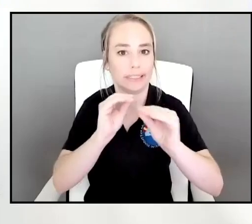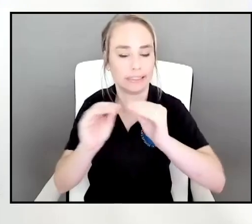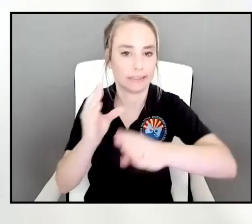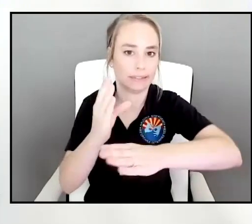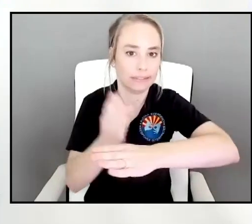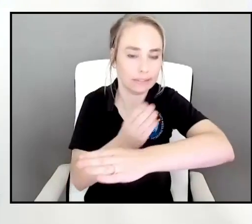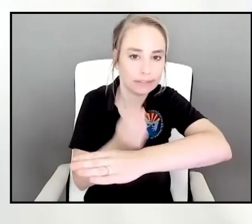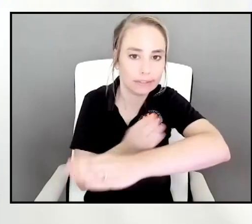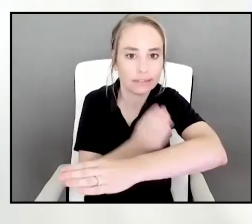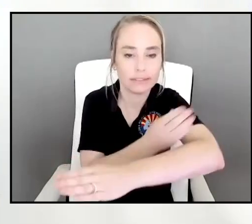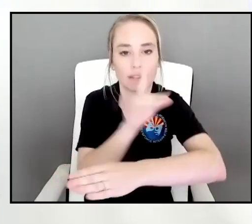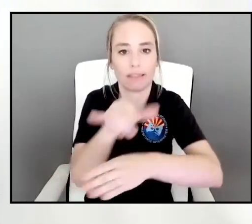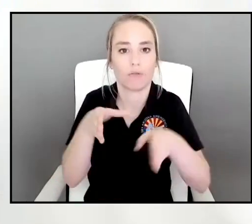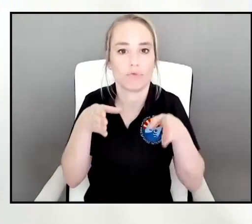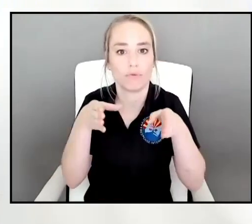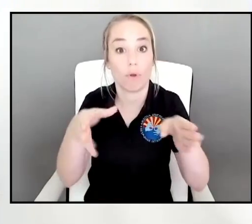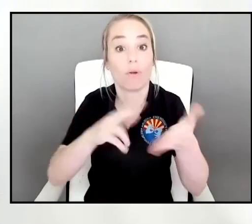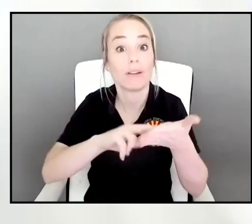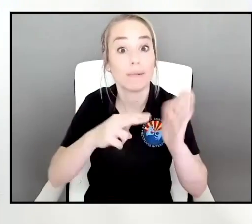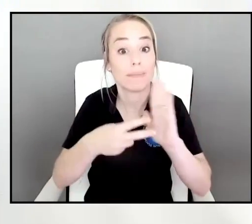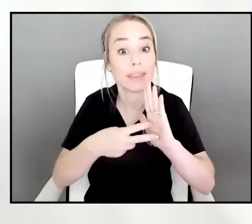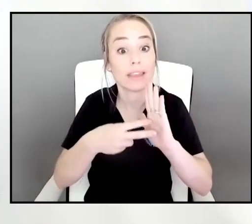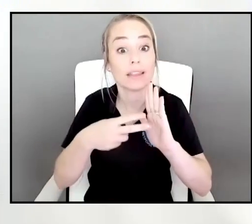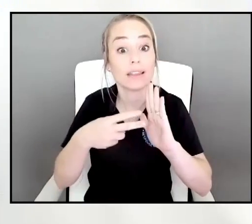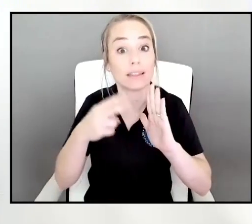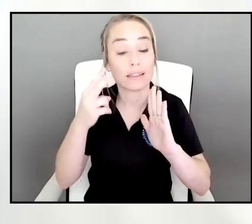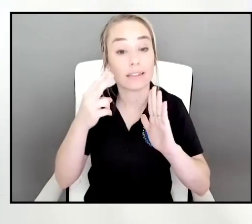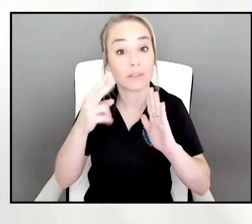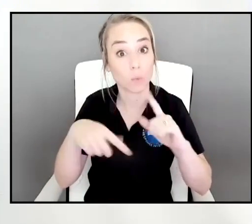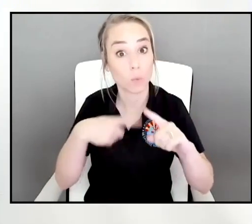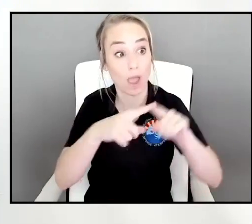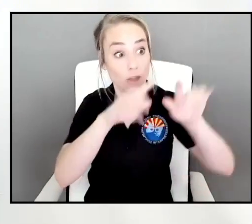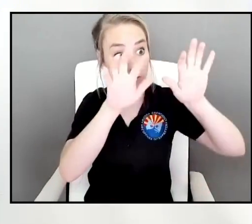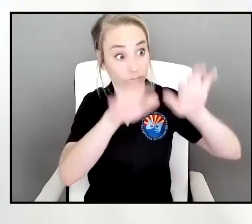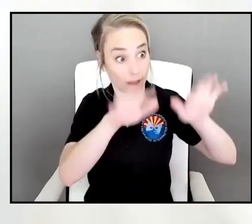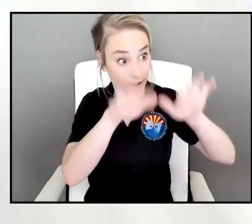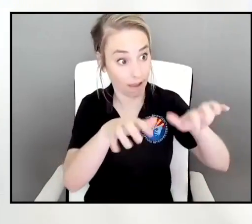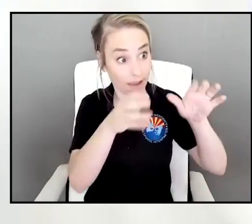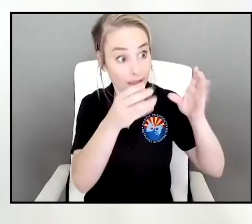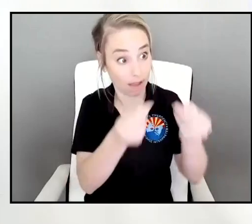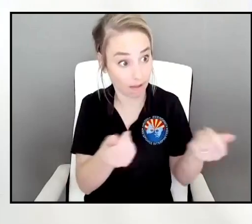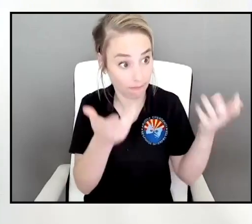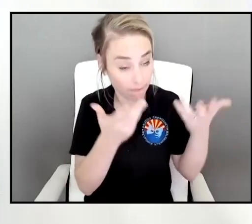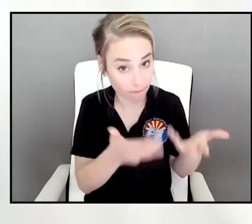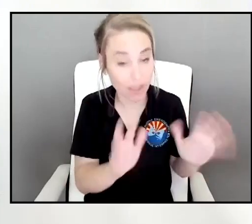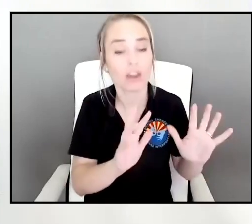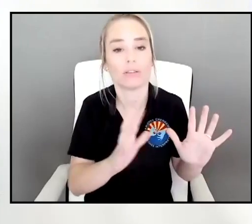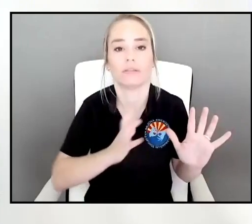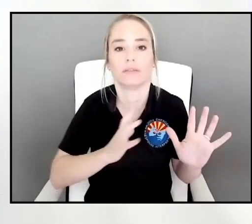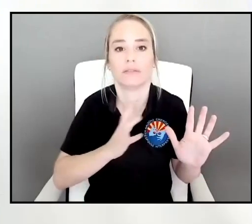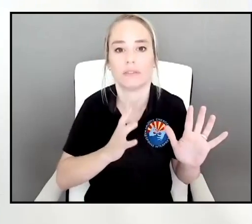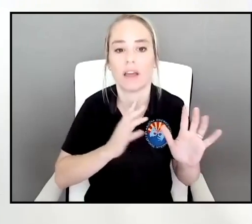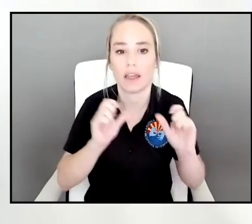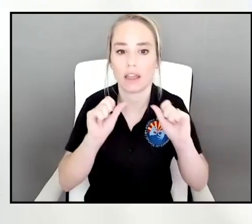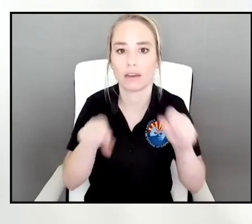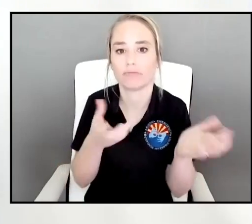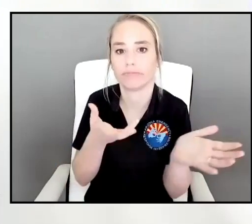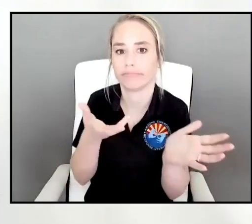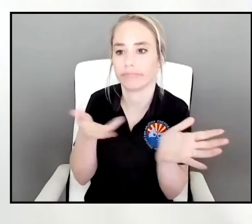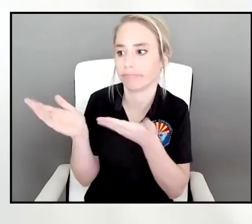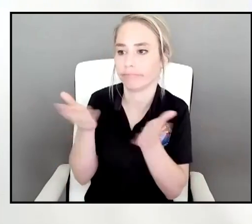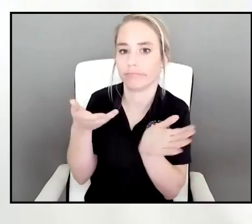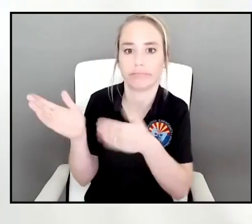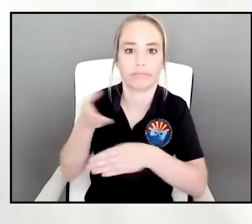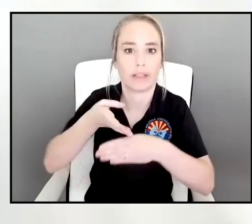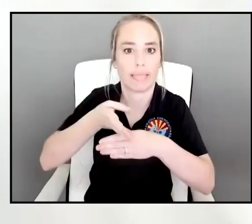road so that whenever conditions improve, be able to take and start hauling out some of that lumber